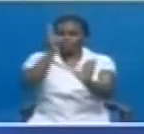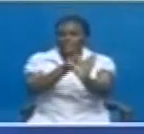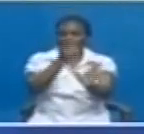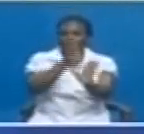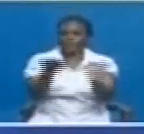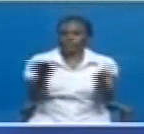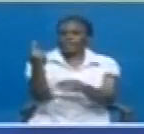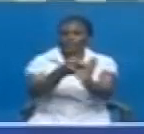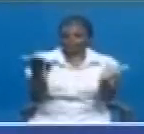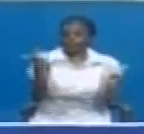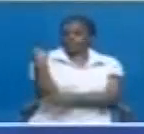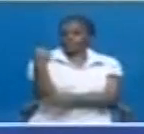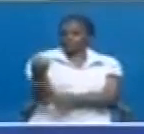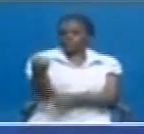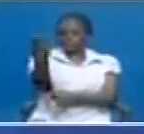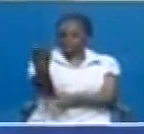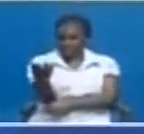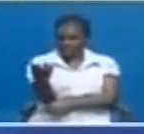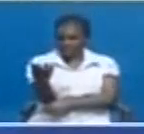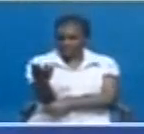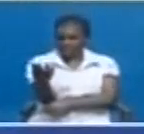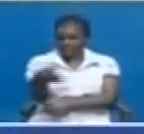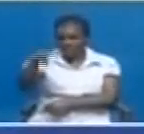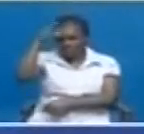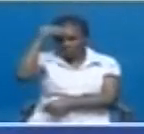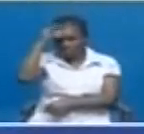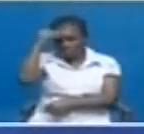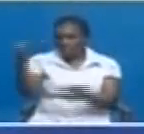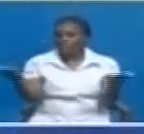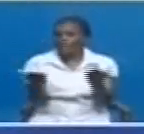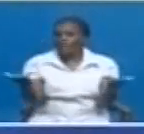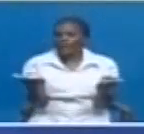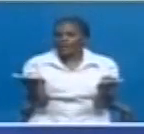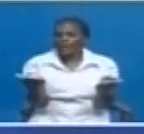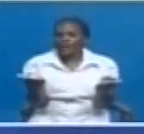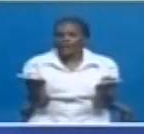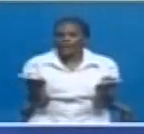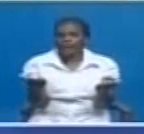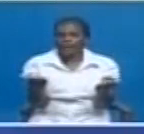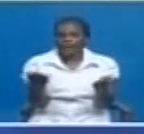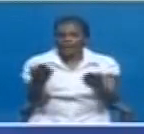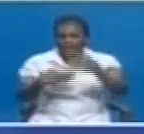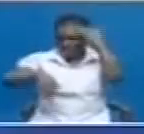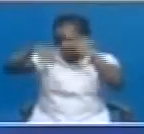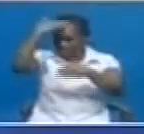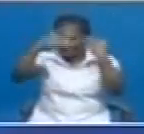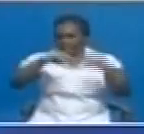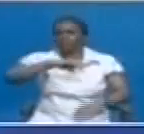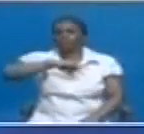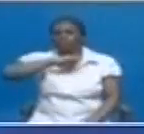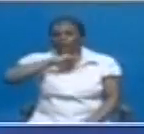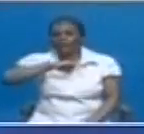in the recent Bauri attack. He's a student from a university in Uganda. We